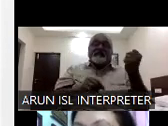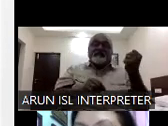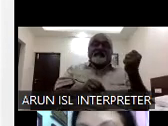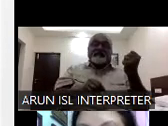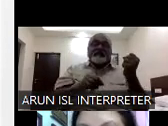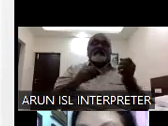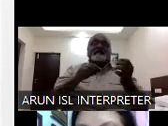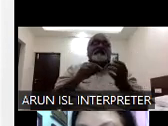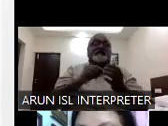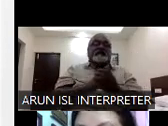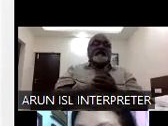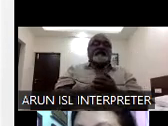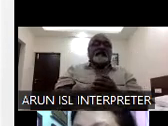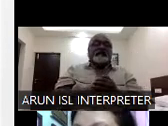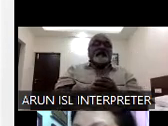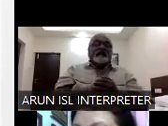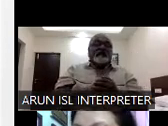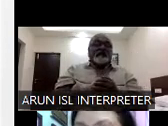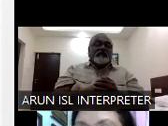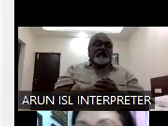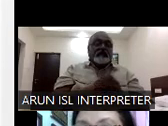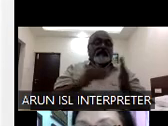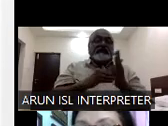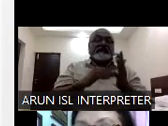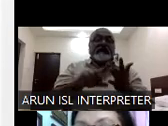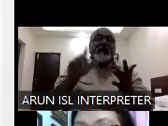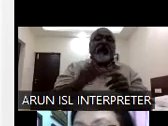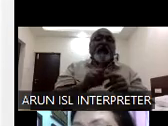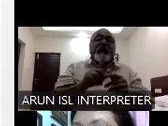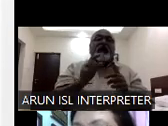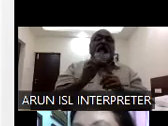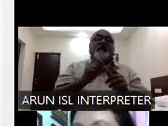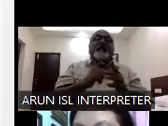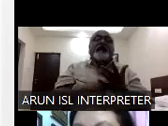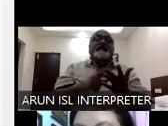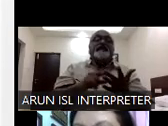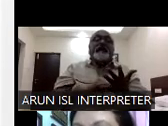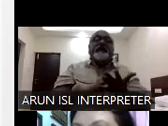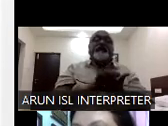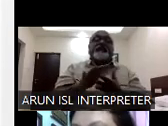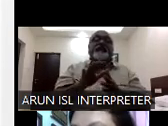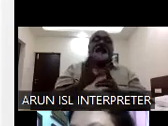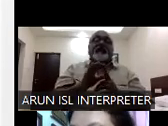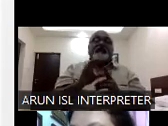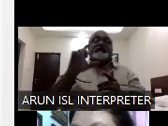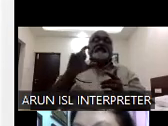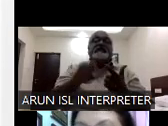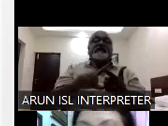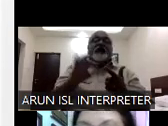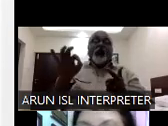CEO of the Zilla Parishad, and you are able to capture this and able